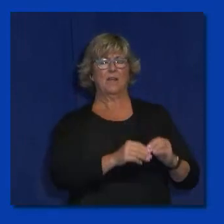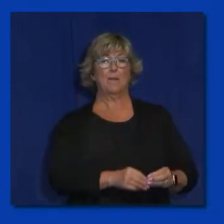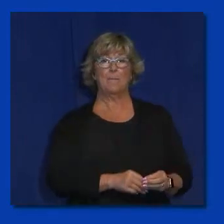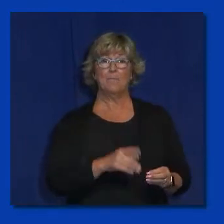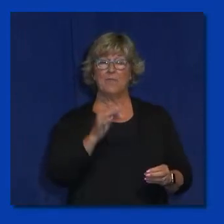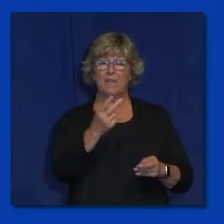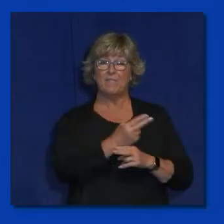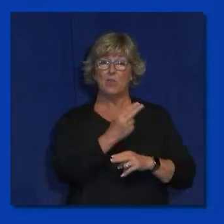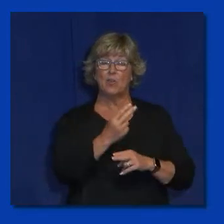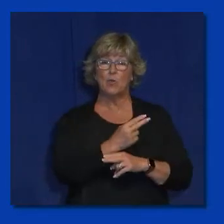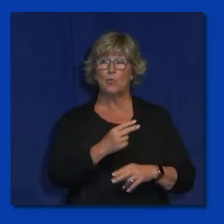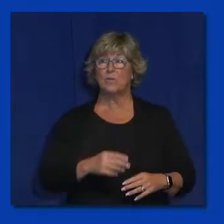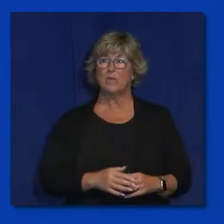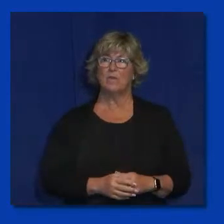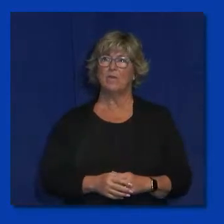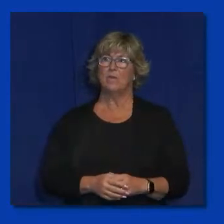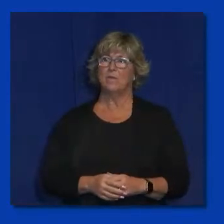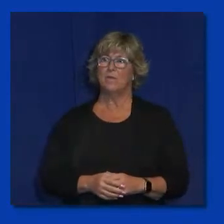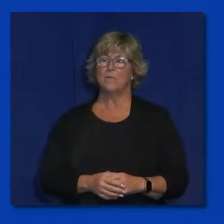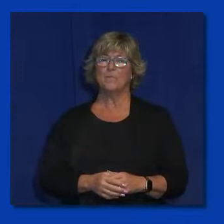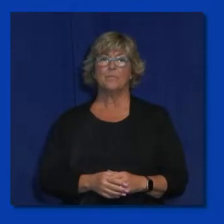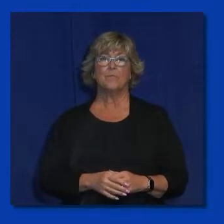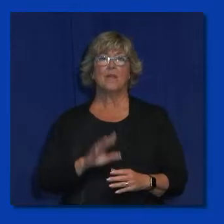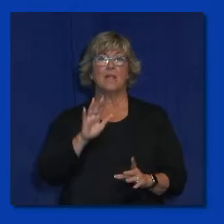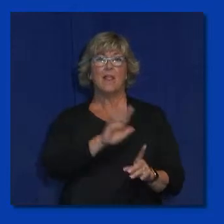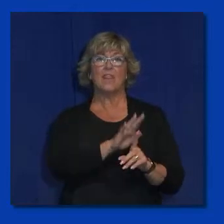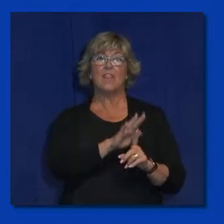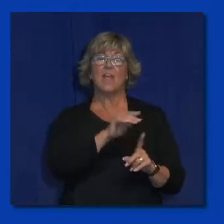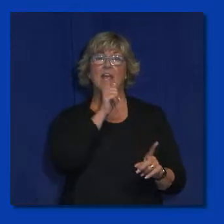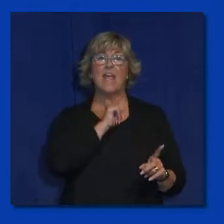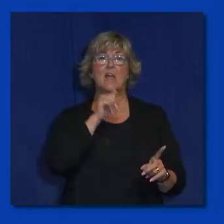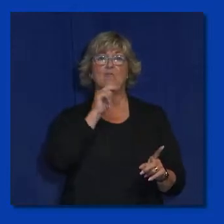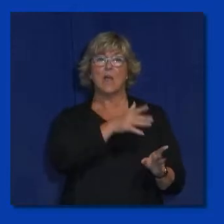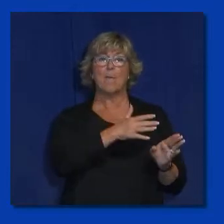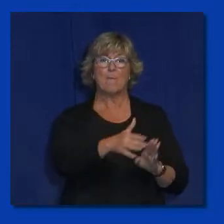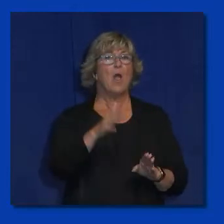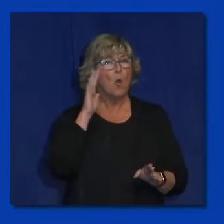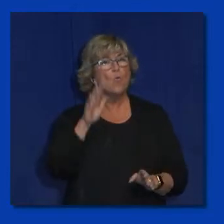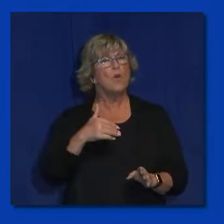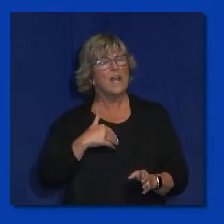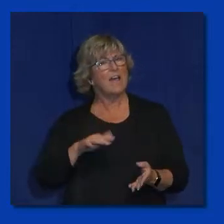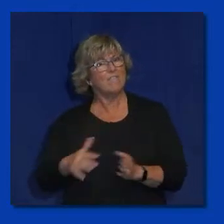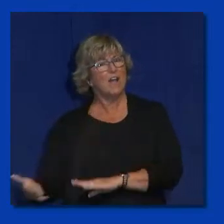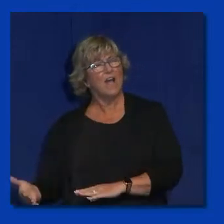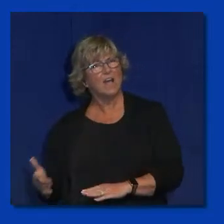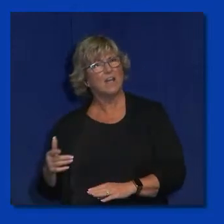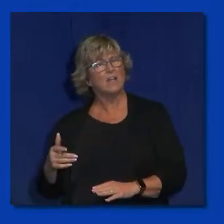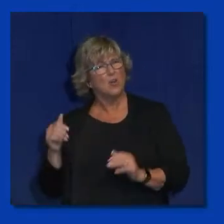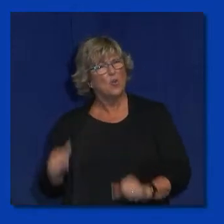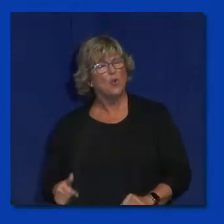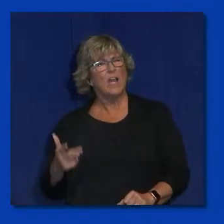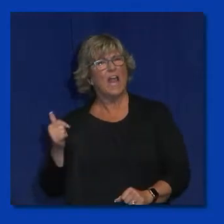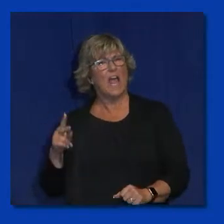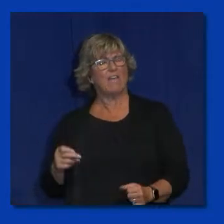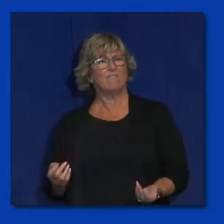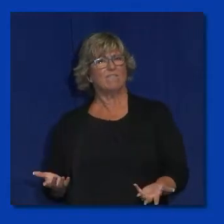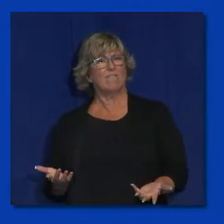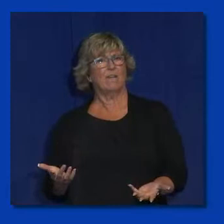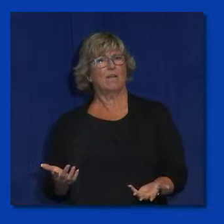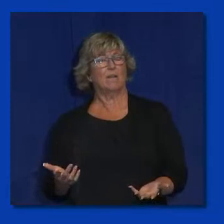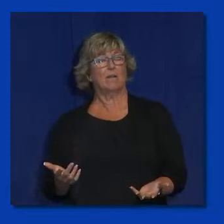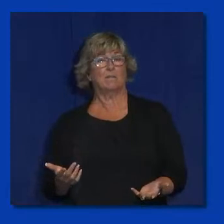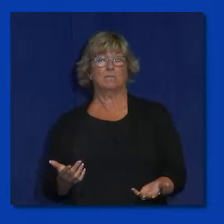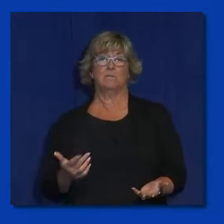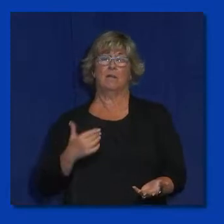If you used the Arizona framework, would have died in the state of California. So forgive